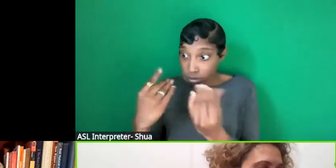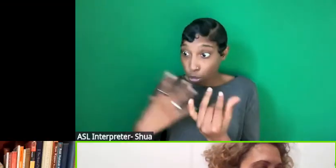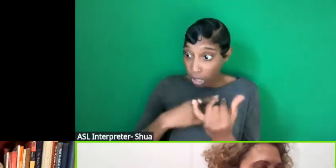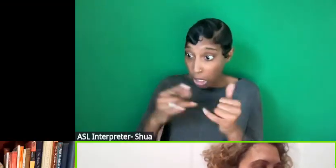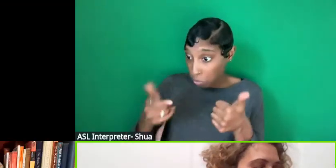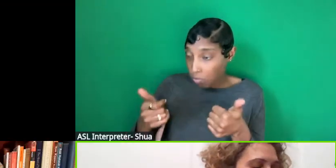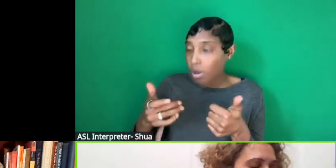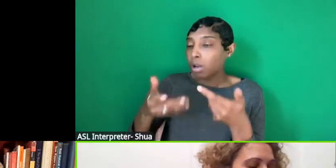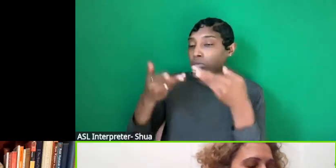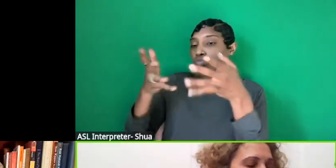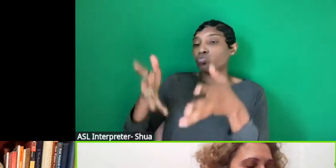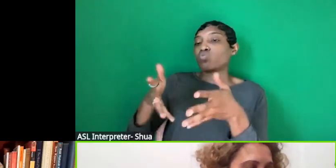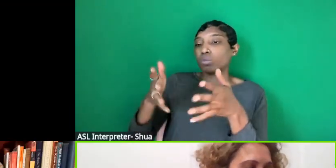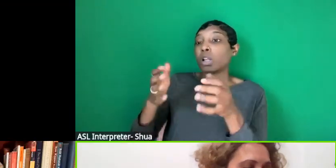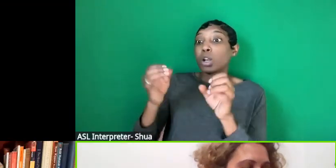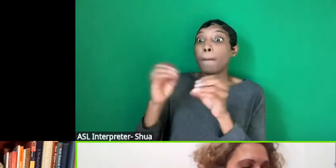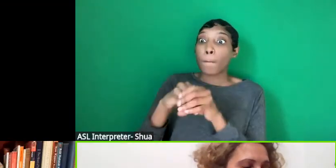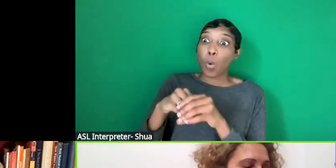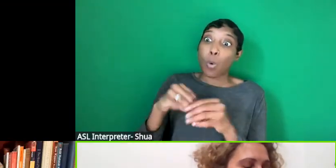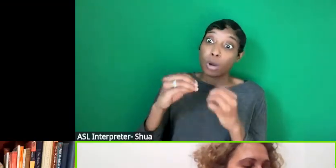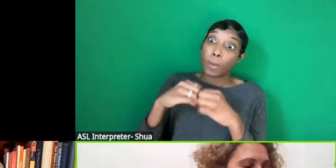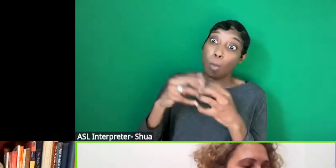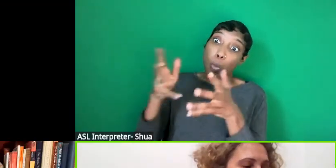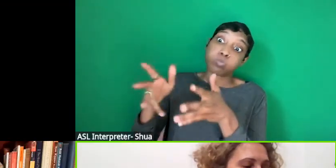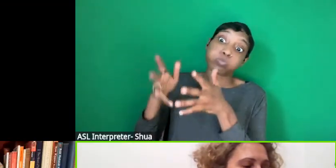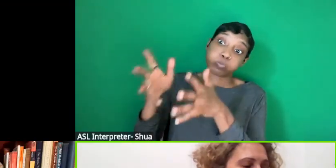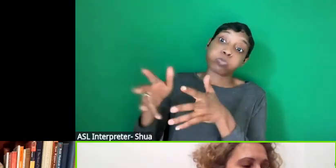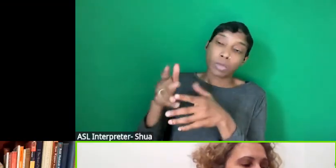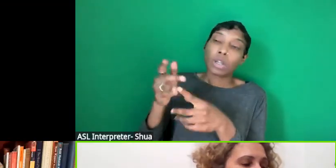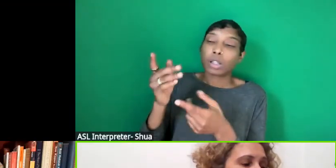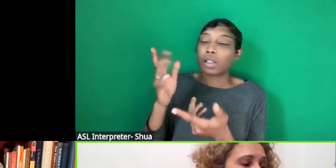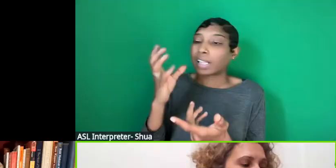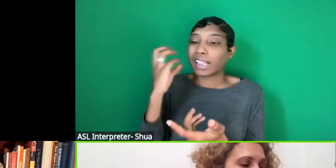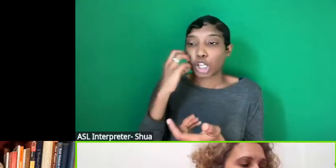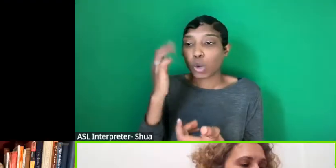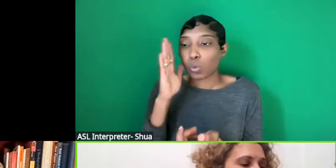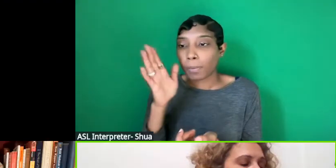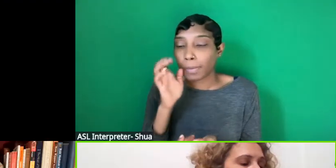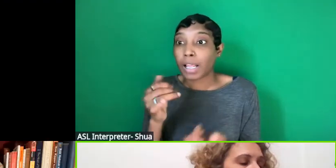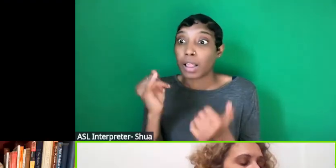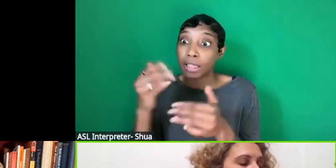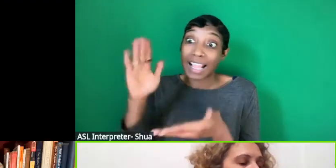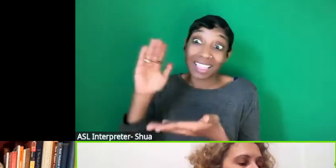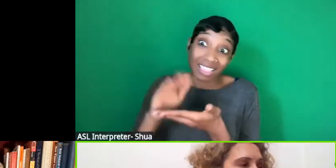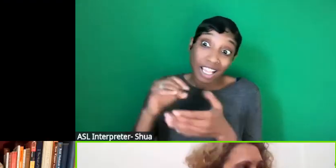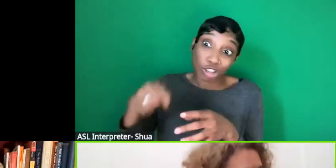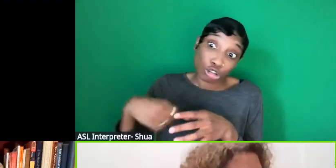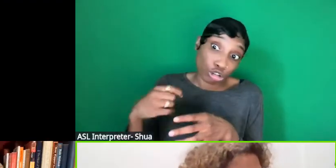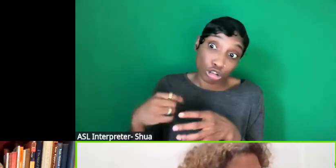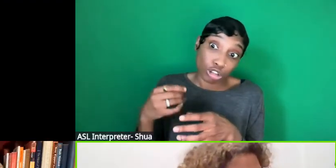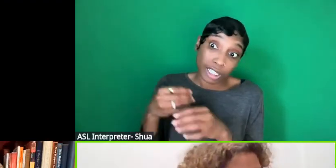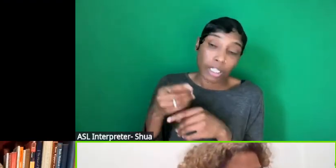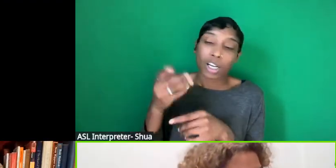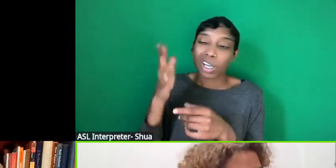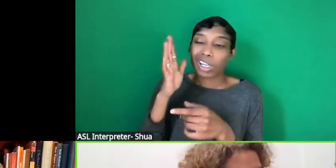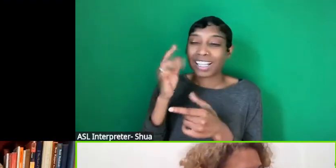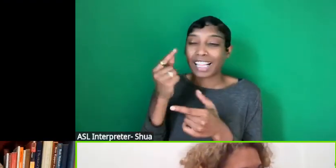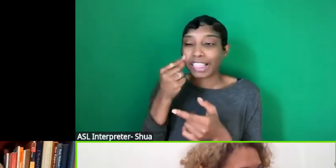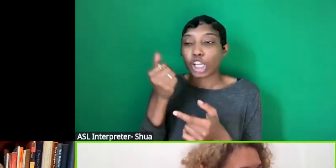The more slurry that's in there, the thicker it's going to be. The less slurry that's in there, the thinner it's going to be.